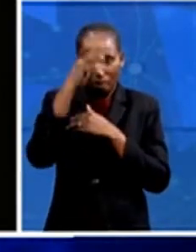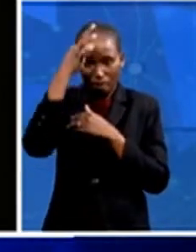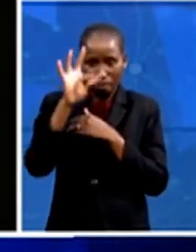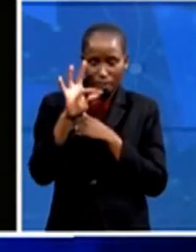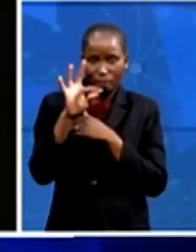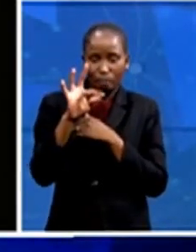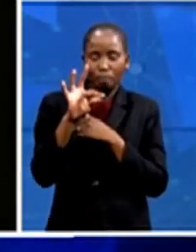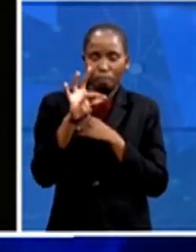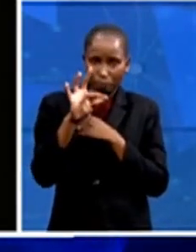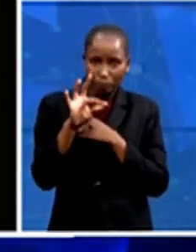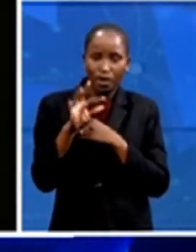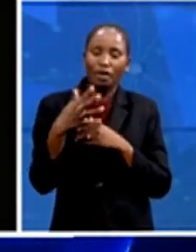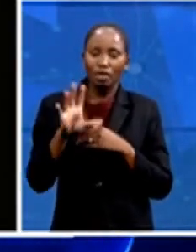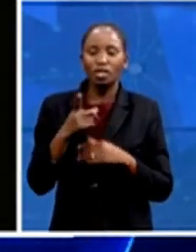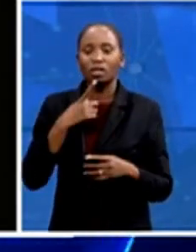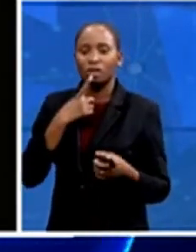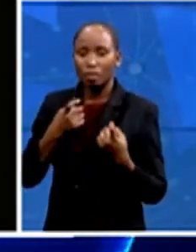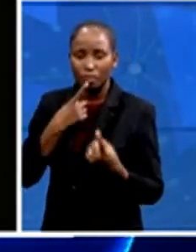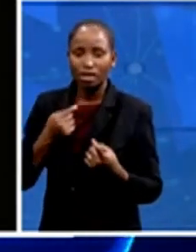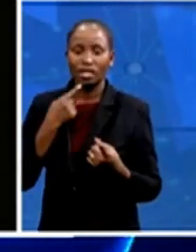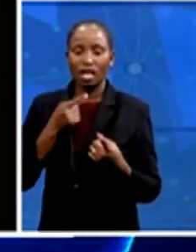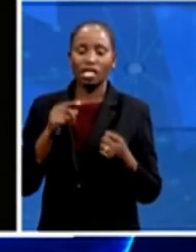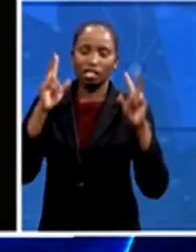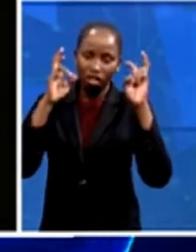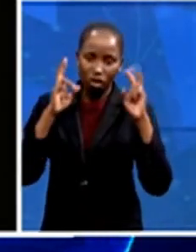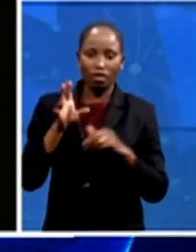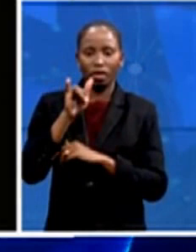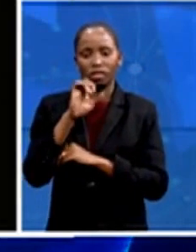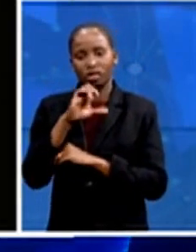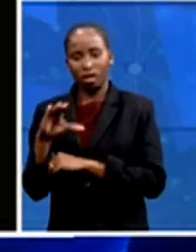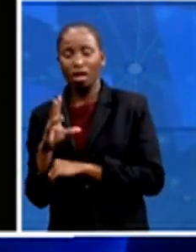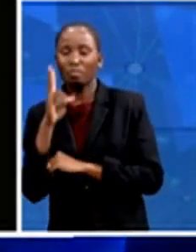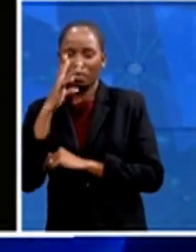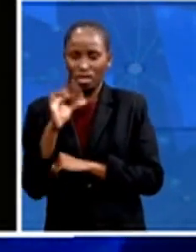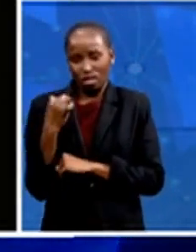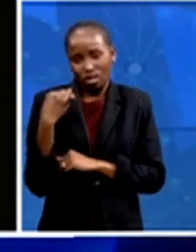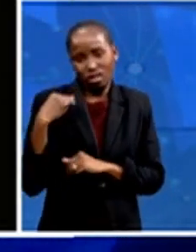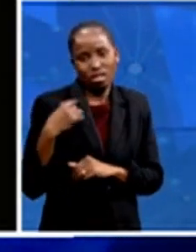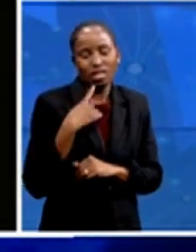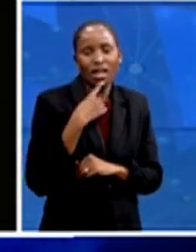of the elections. We further saw yesterday the IEC late in the evening around 6 o'clock,